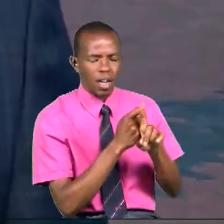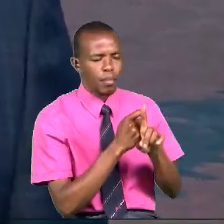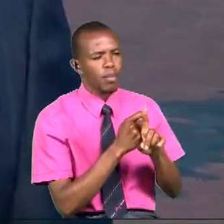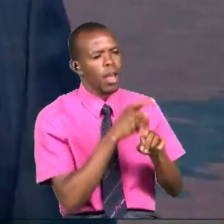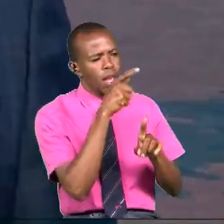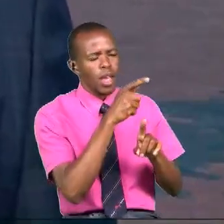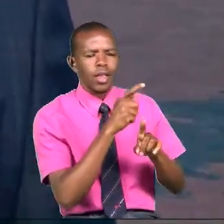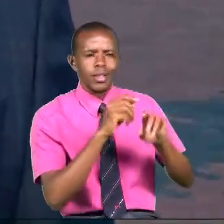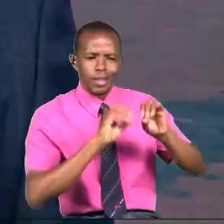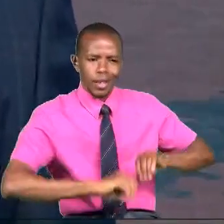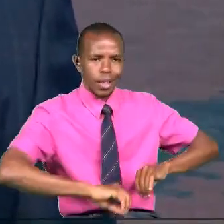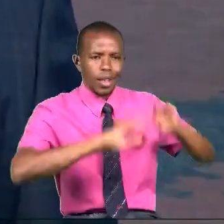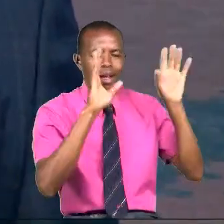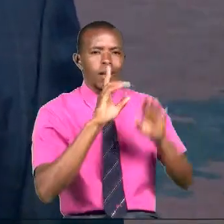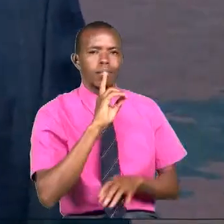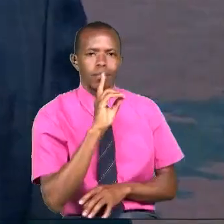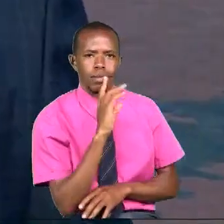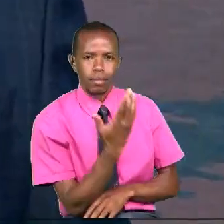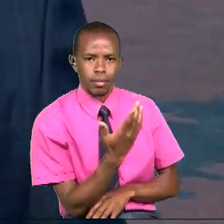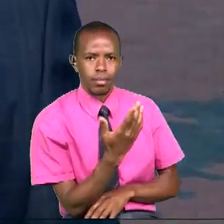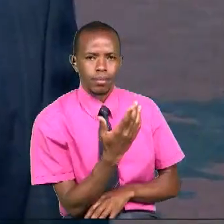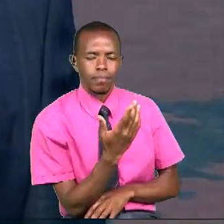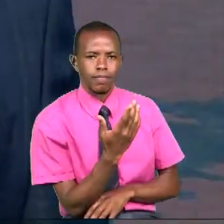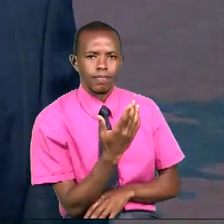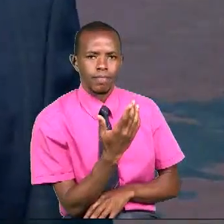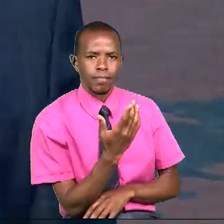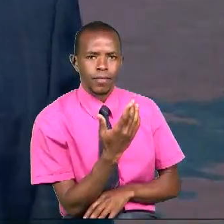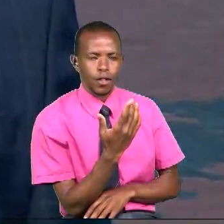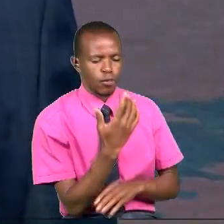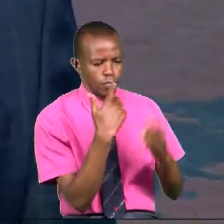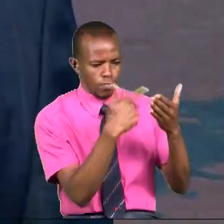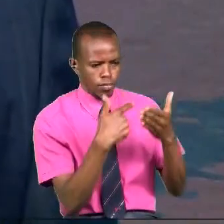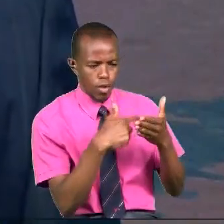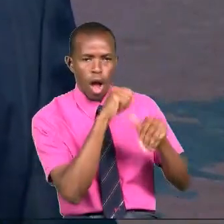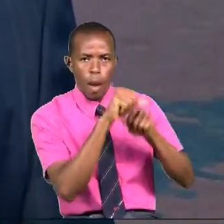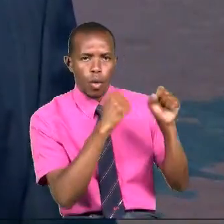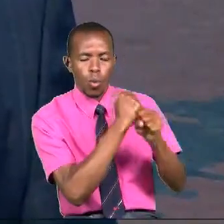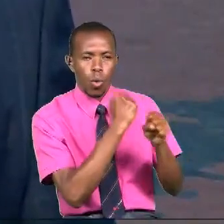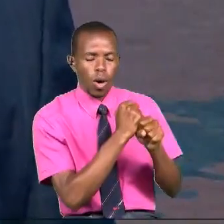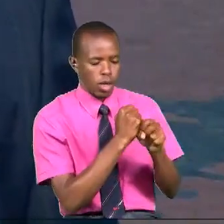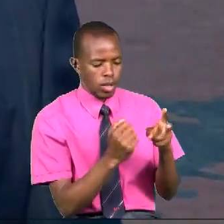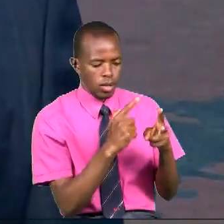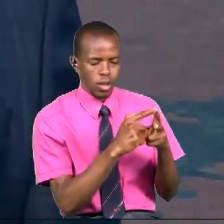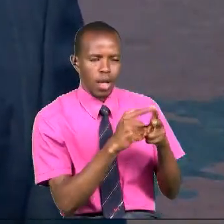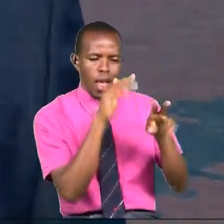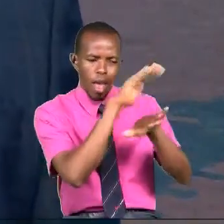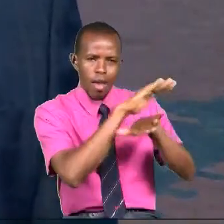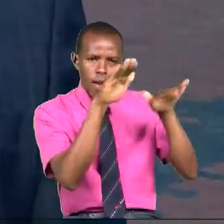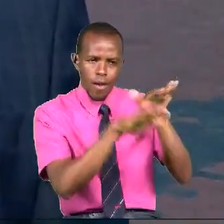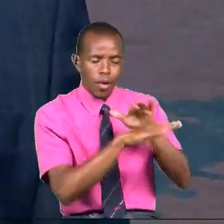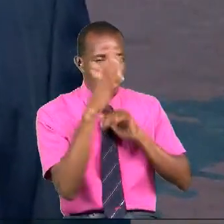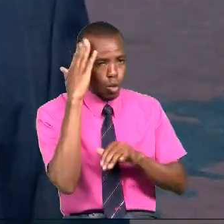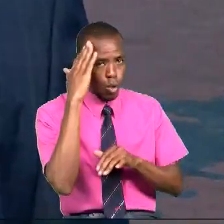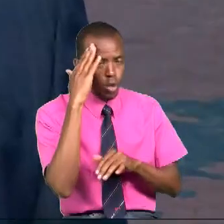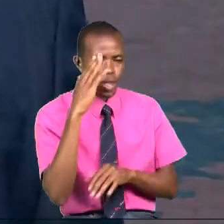very strongly to say that to set a discussion about his legacy. He's talked about everything, and you realize the speech